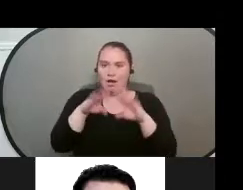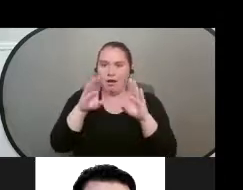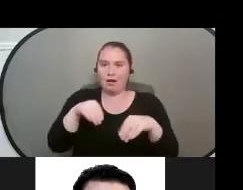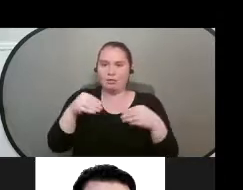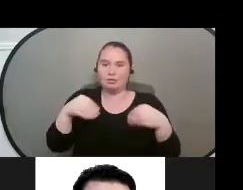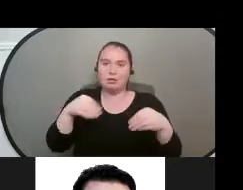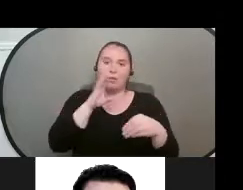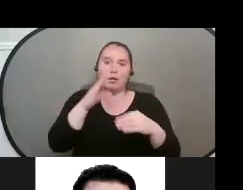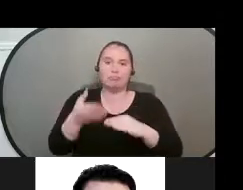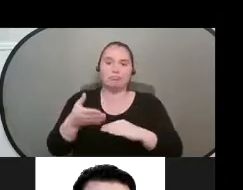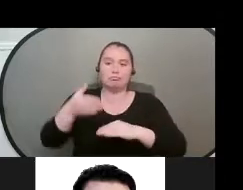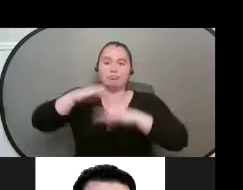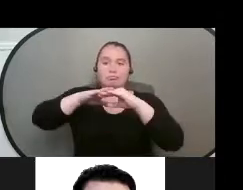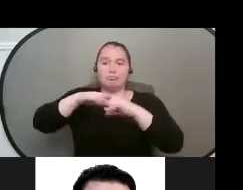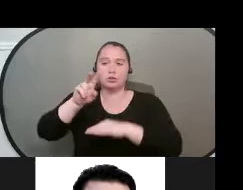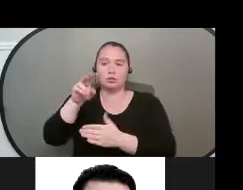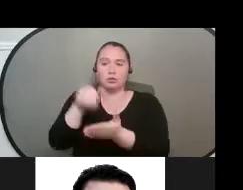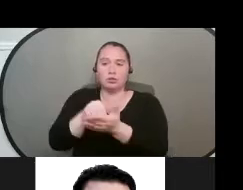again for 2021.